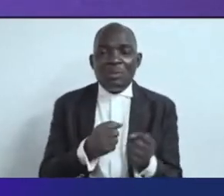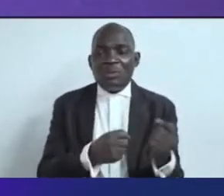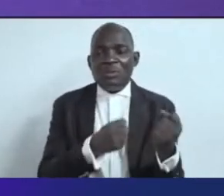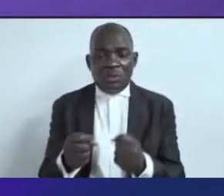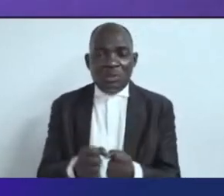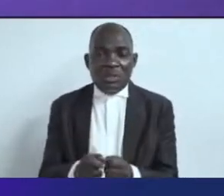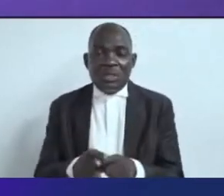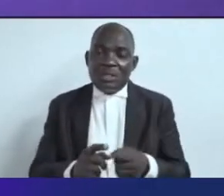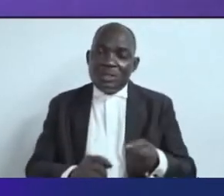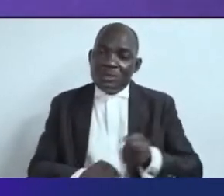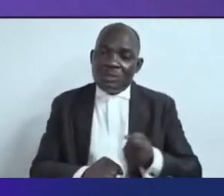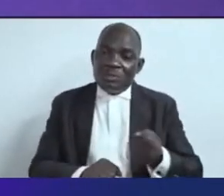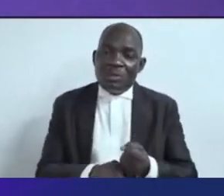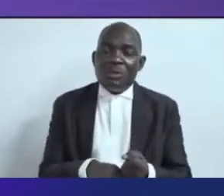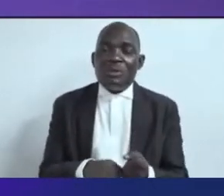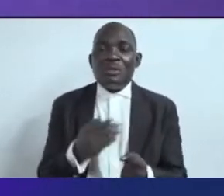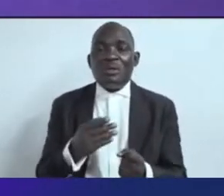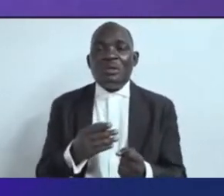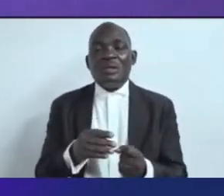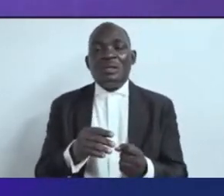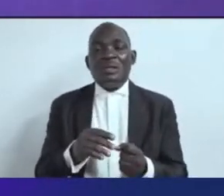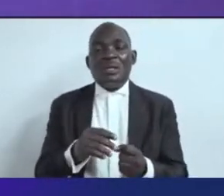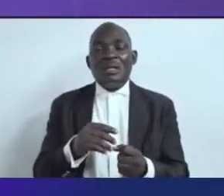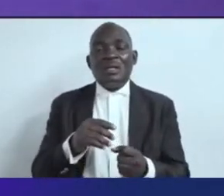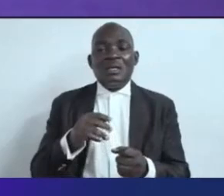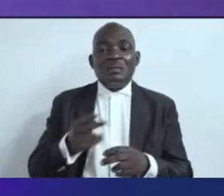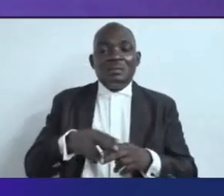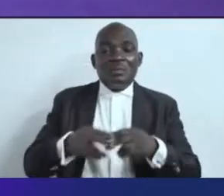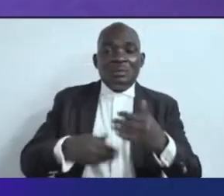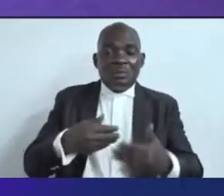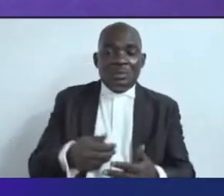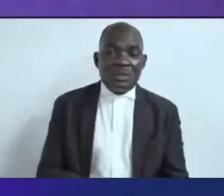and supportive of the disinflation process.